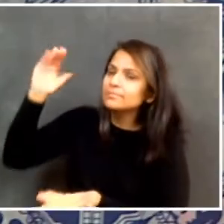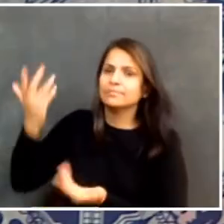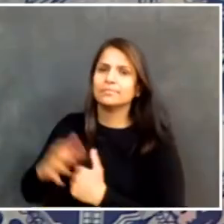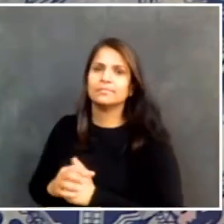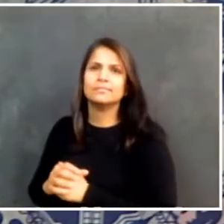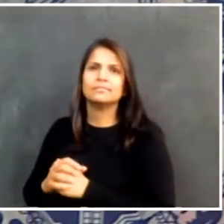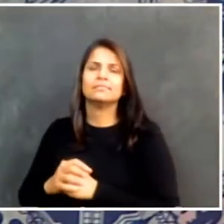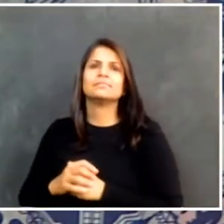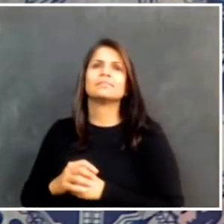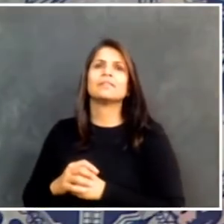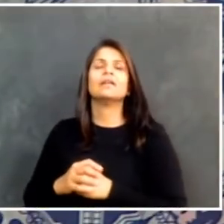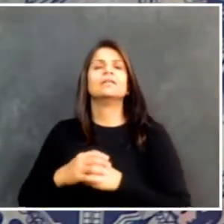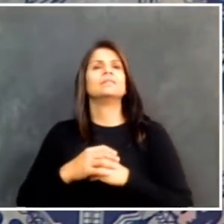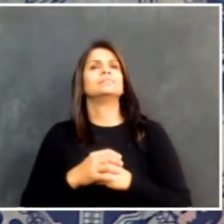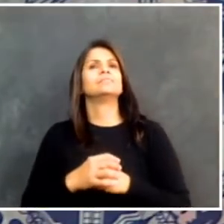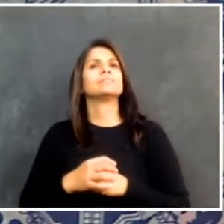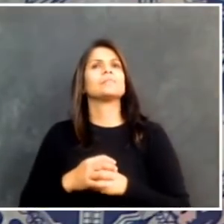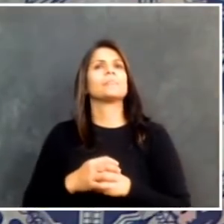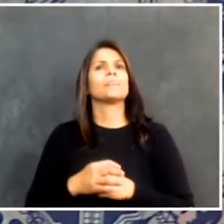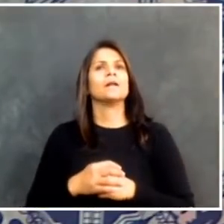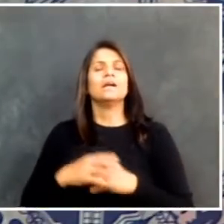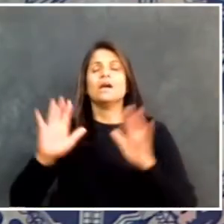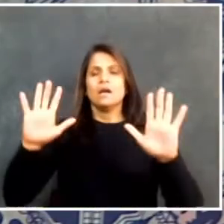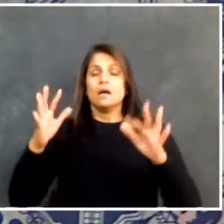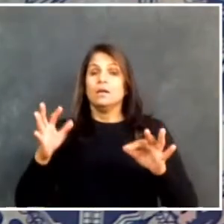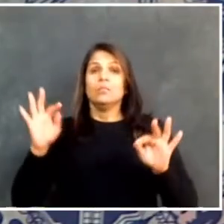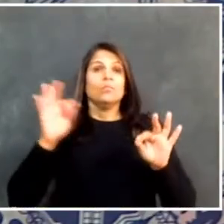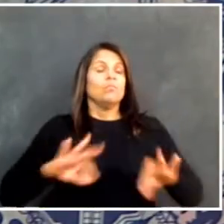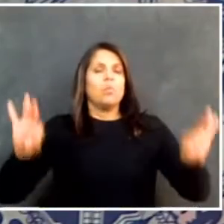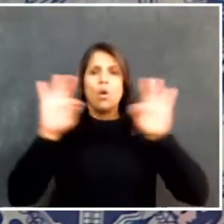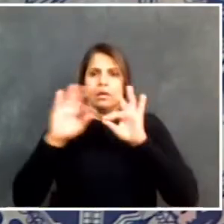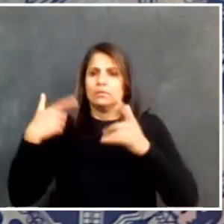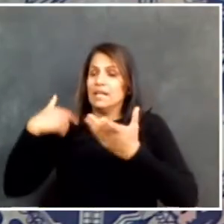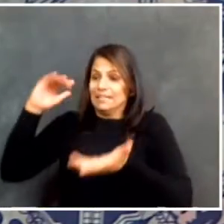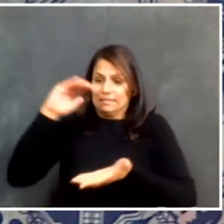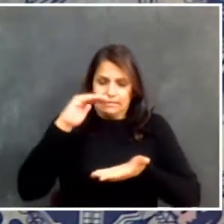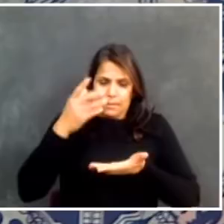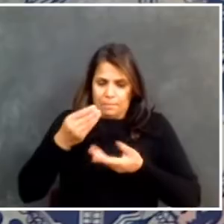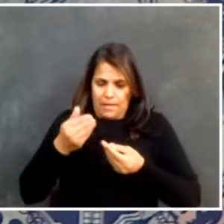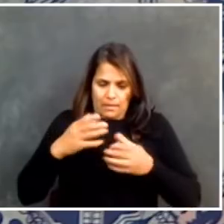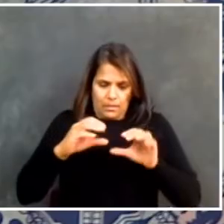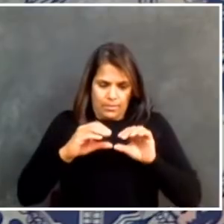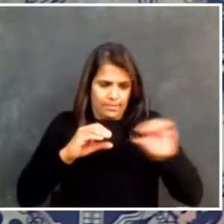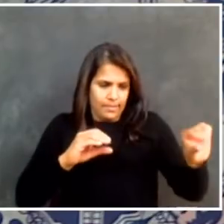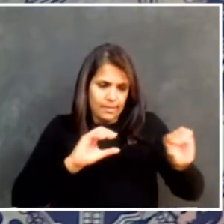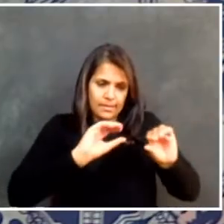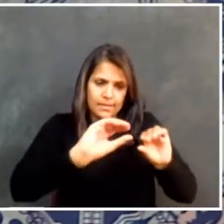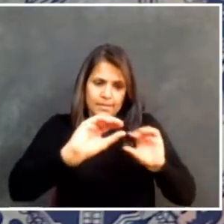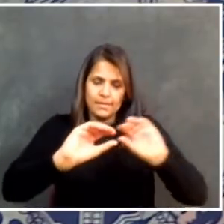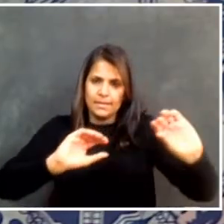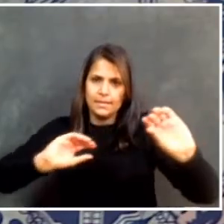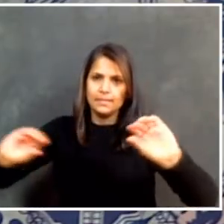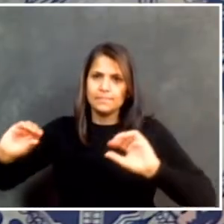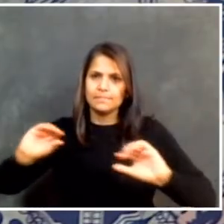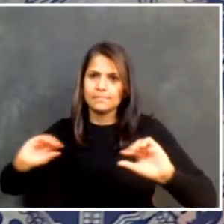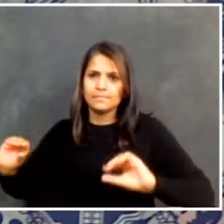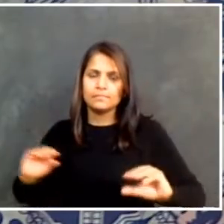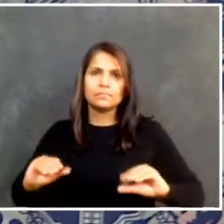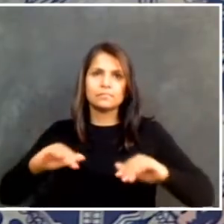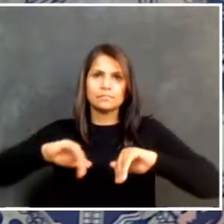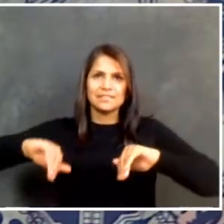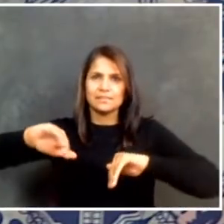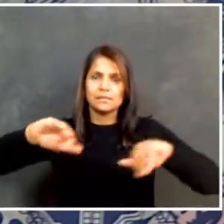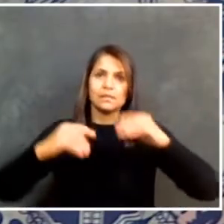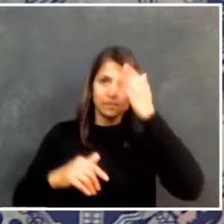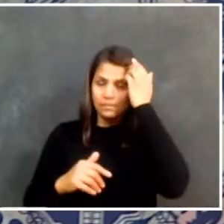we're talking about not providing basic services to New Yorkers. And if we're not providing basic services, then you can kiss your recovery goodbye. If